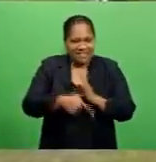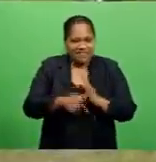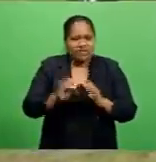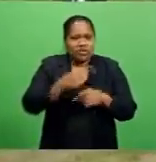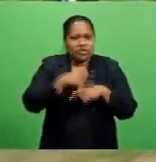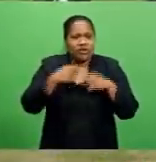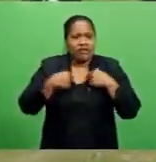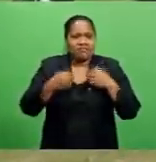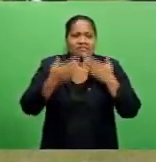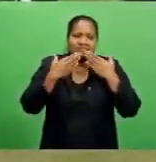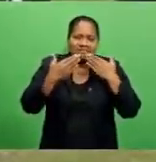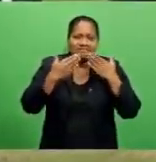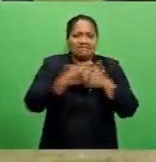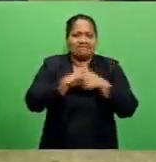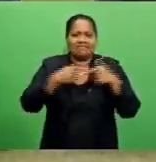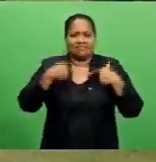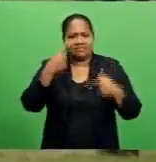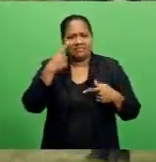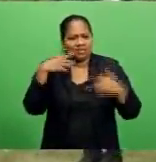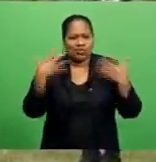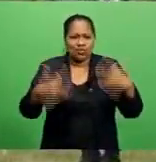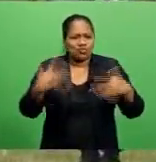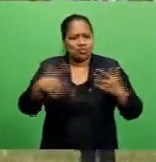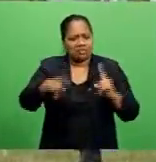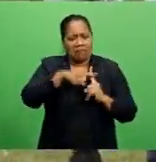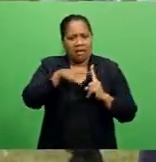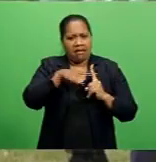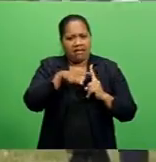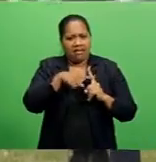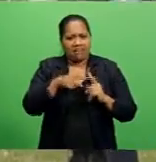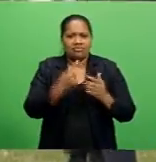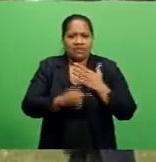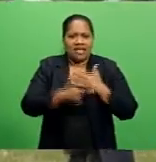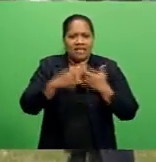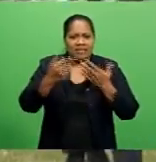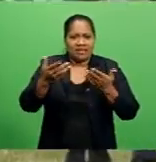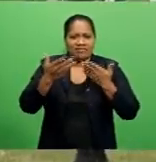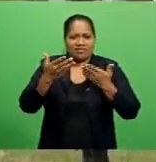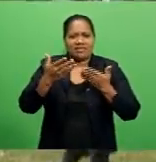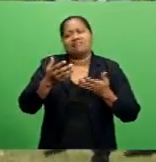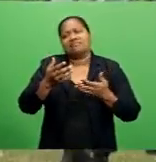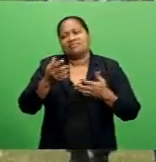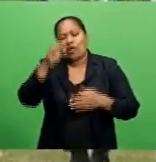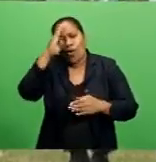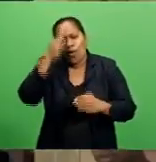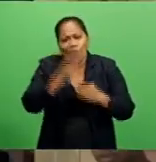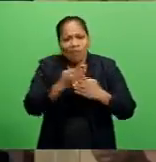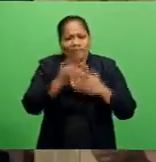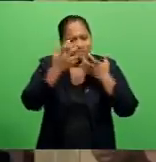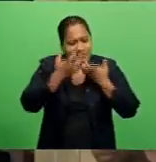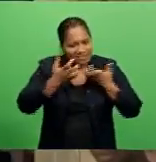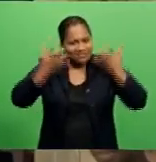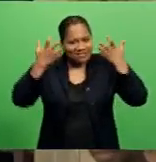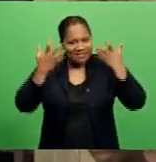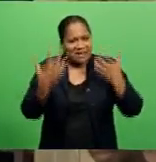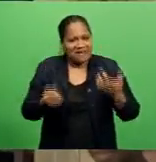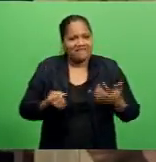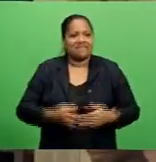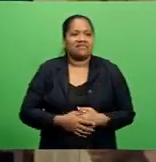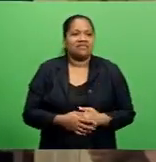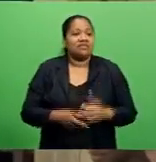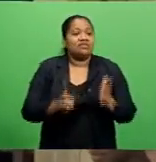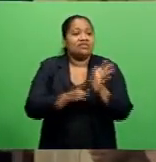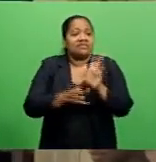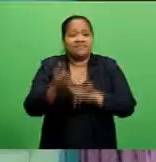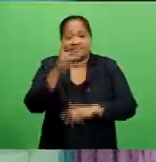see positive results from them, bring back some hope and some smiling faces. For villagers, the entertainment by